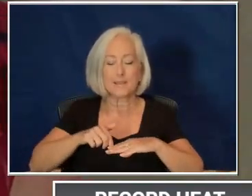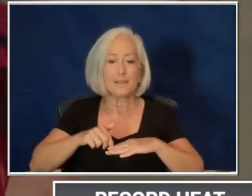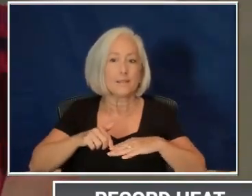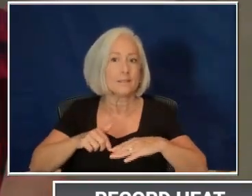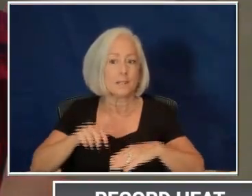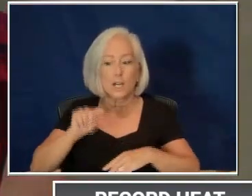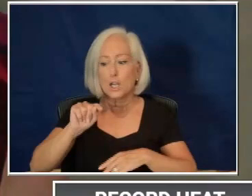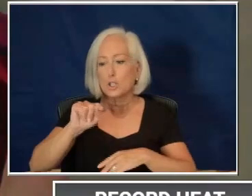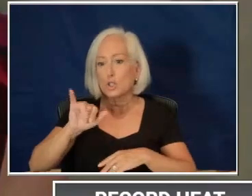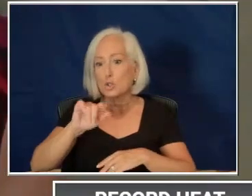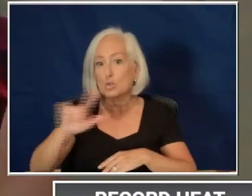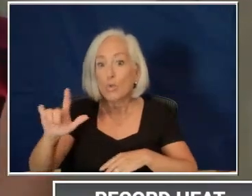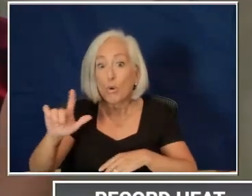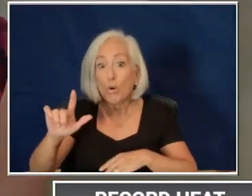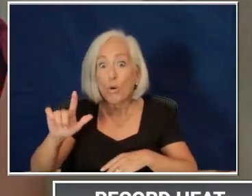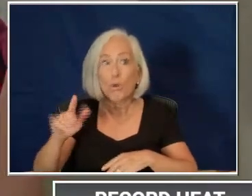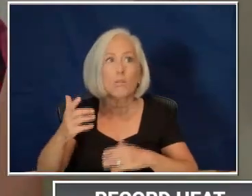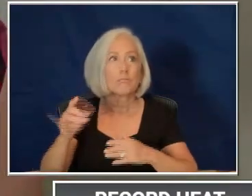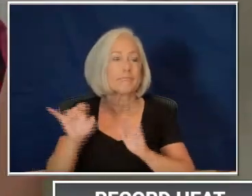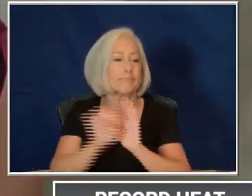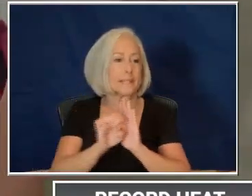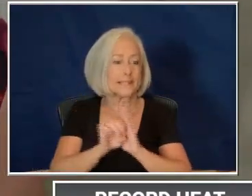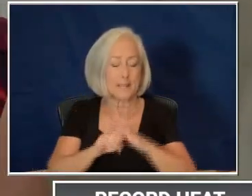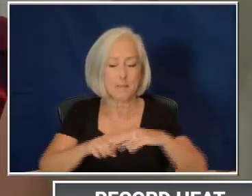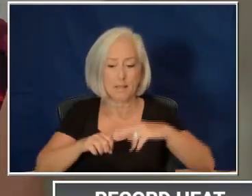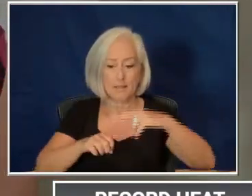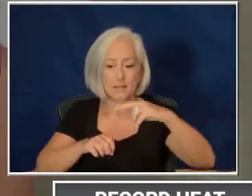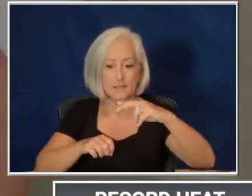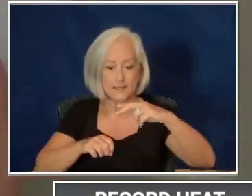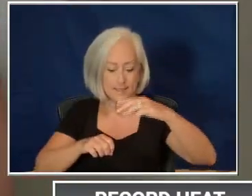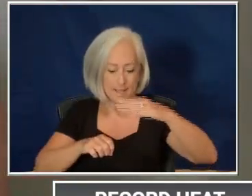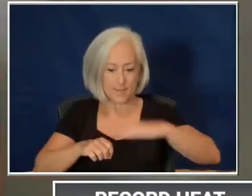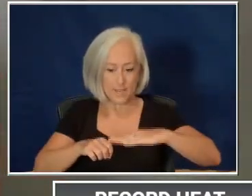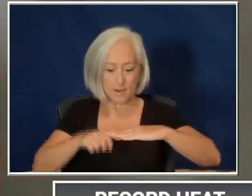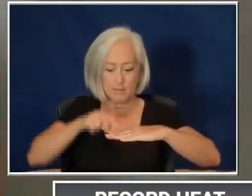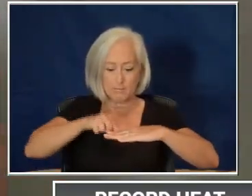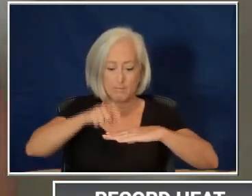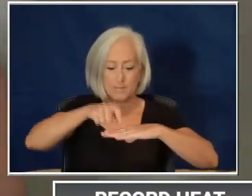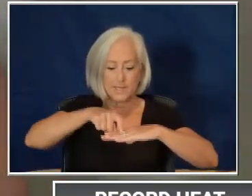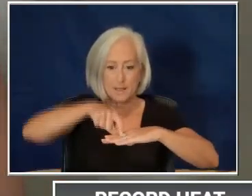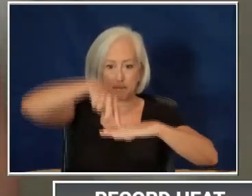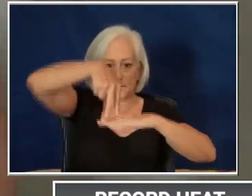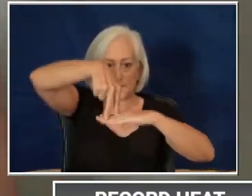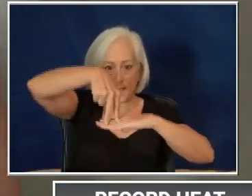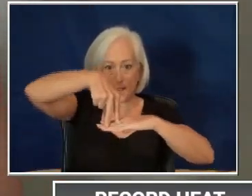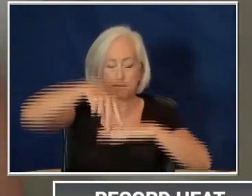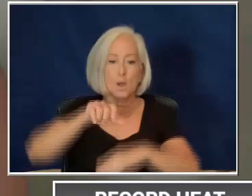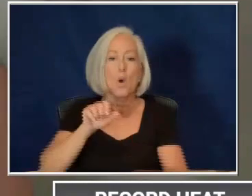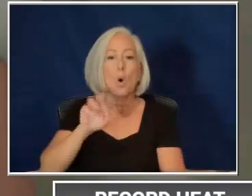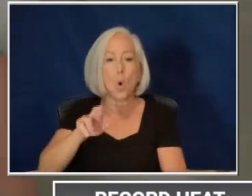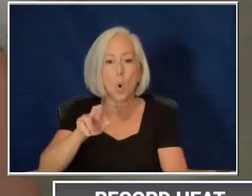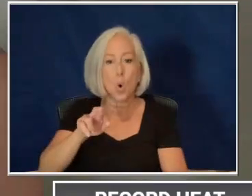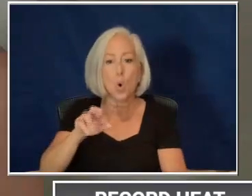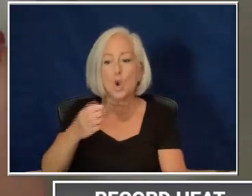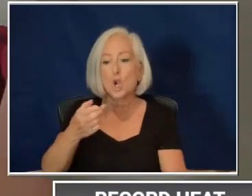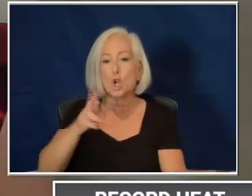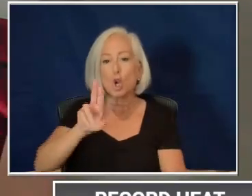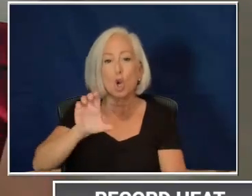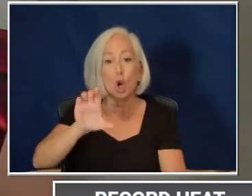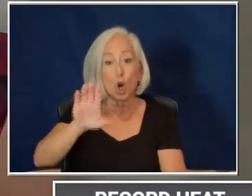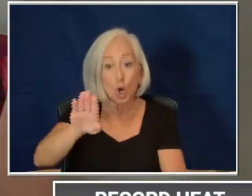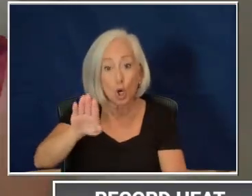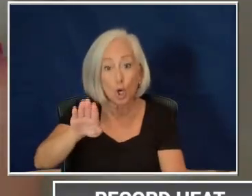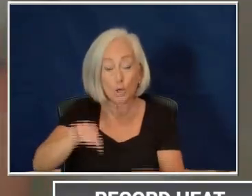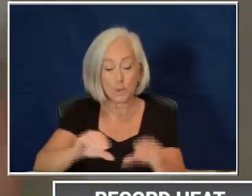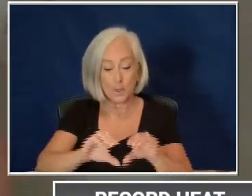up to a curb and standing on the curb and getting into the vehicle. It all is very individual, so that's